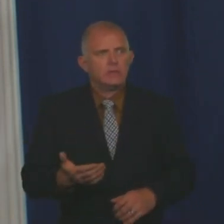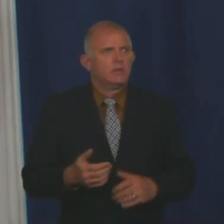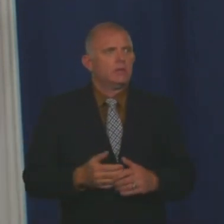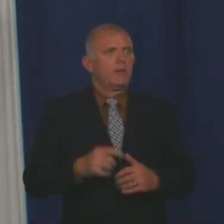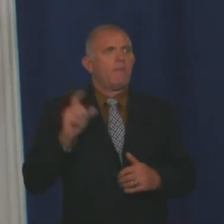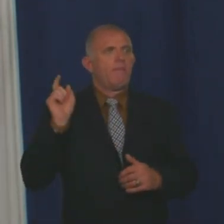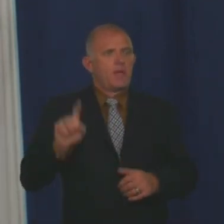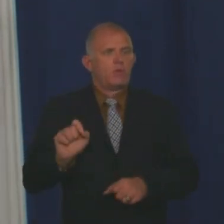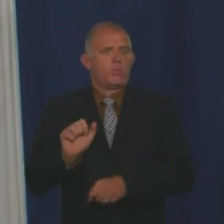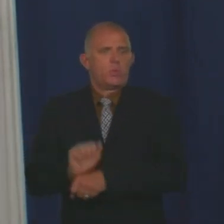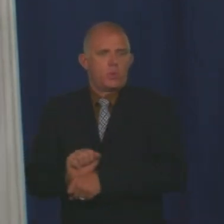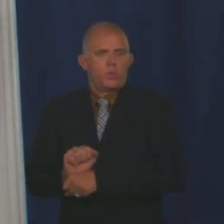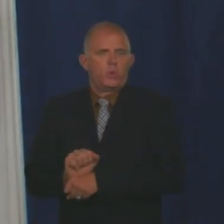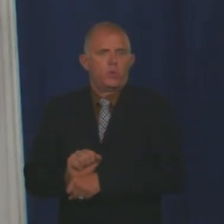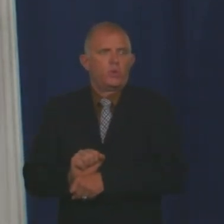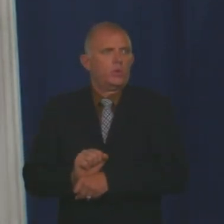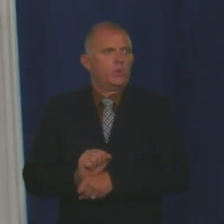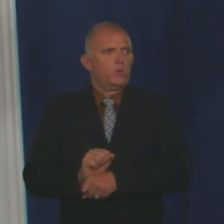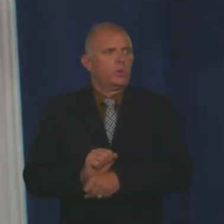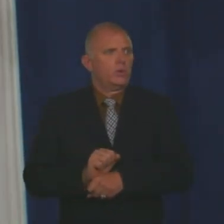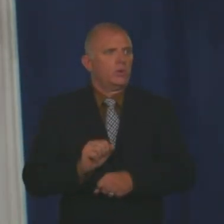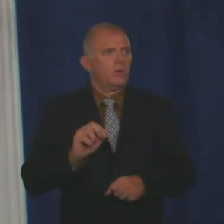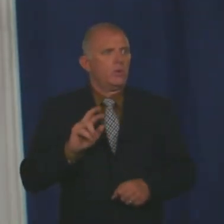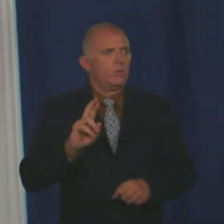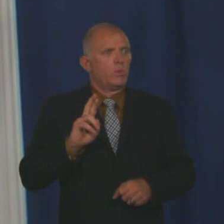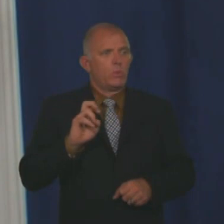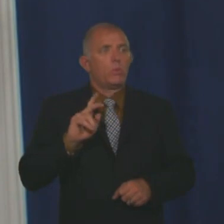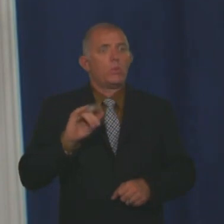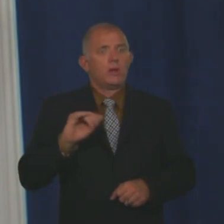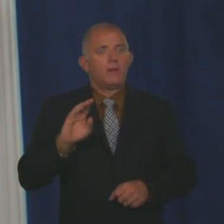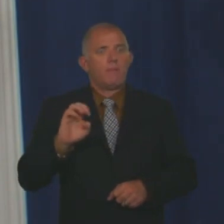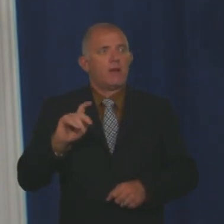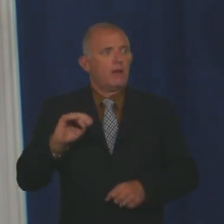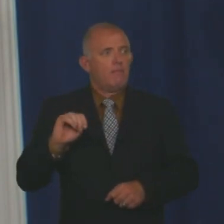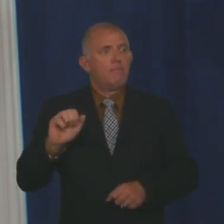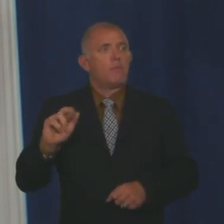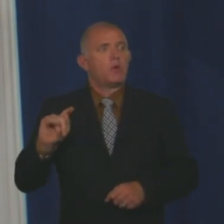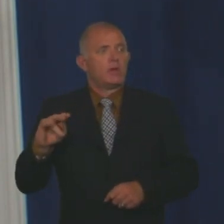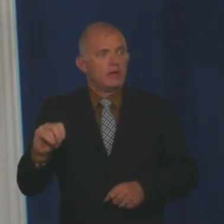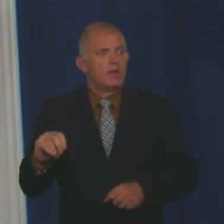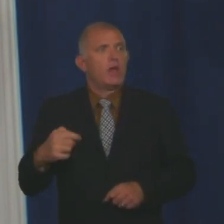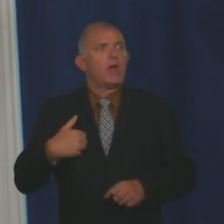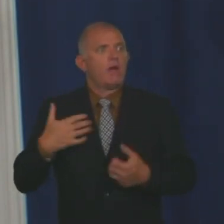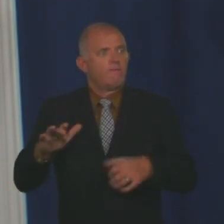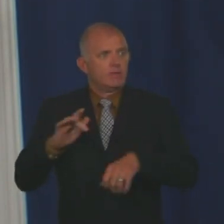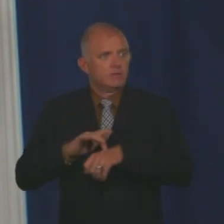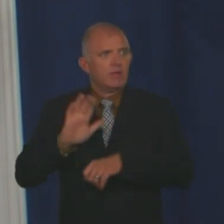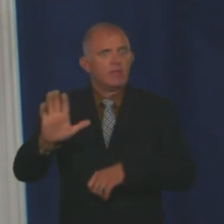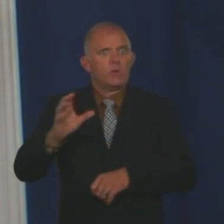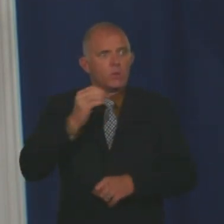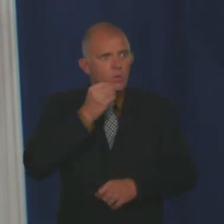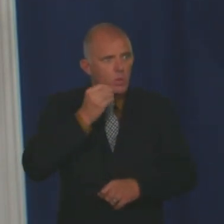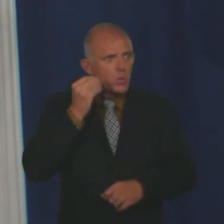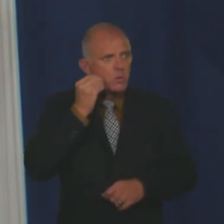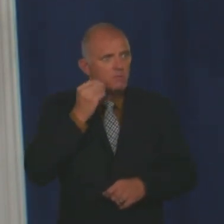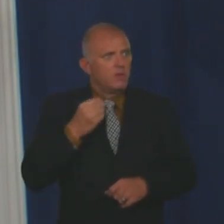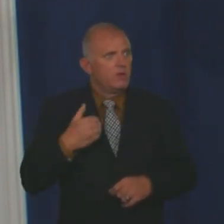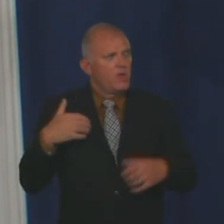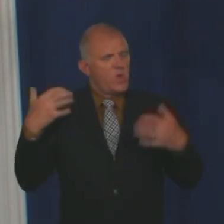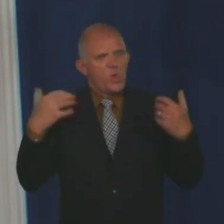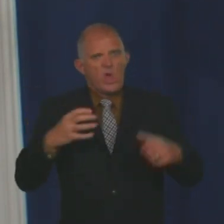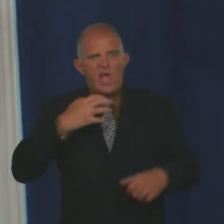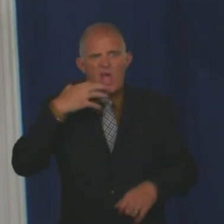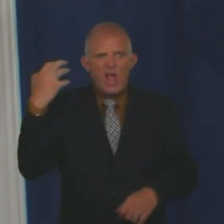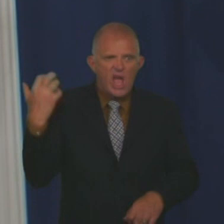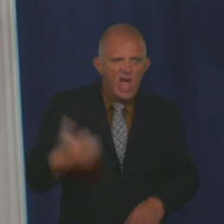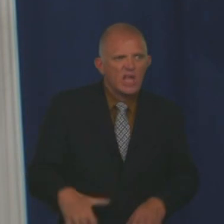To be a Rick and Becky Martin, we can cheer for them. We can say yes. But I'm telling you, I've been to their home. I've been to that hot place. I